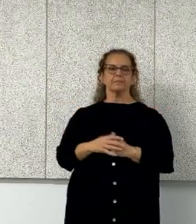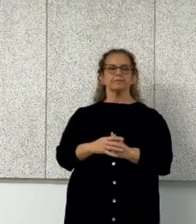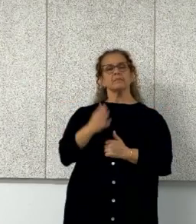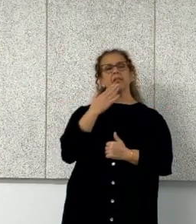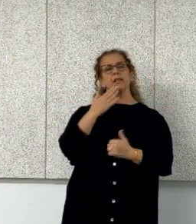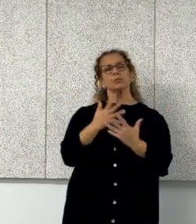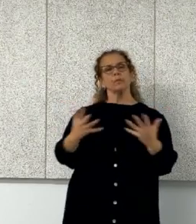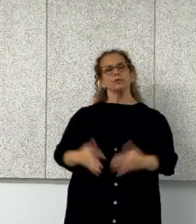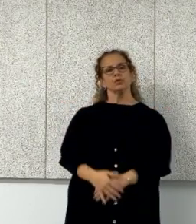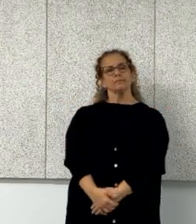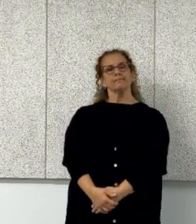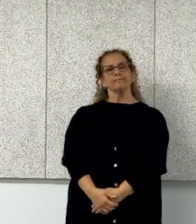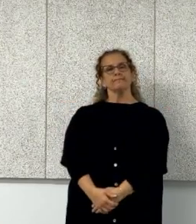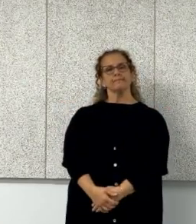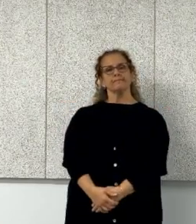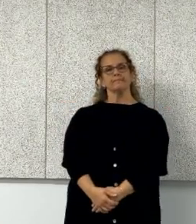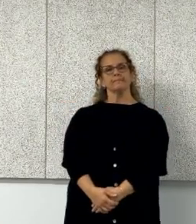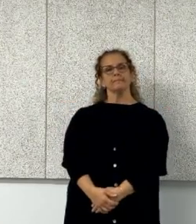you so much.